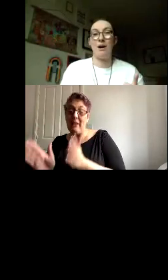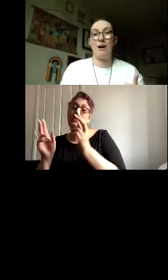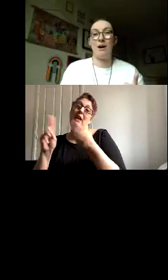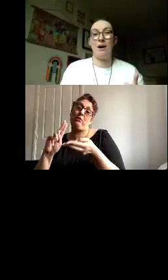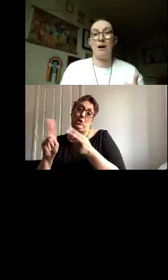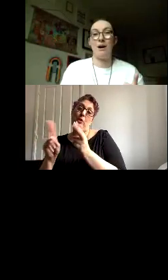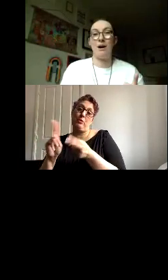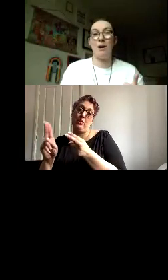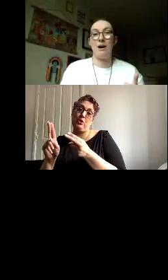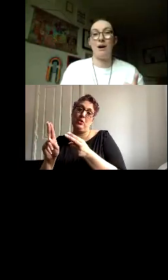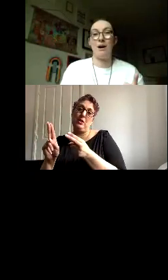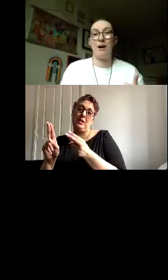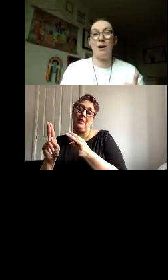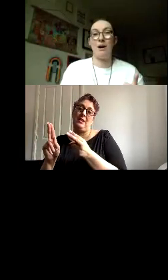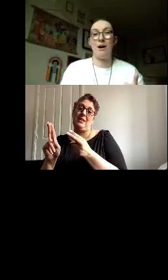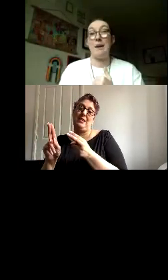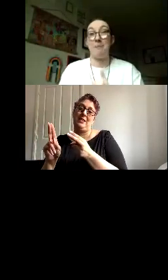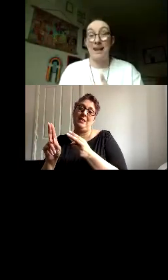get interpreters for